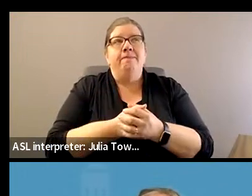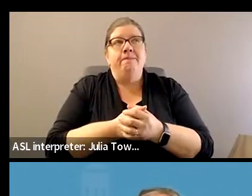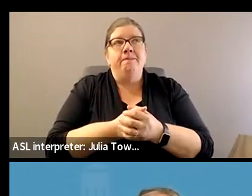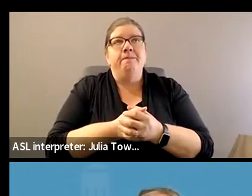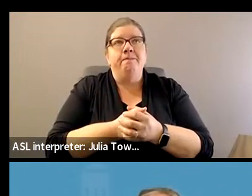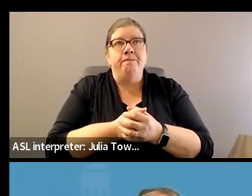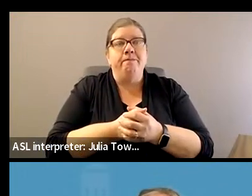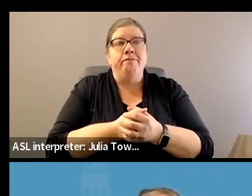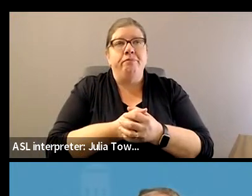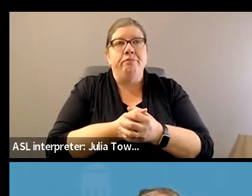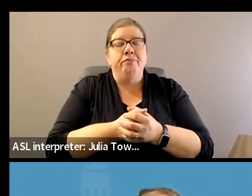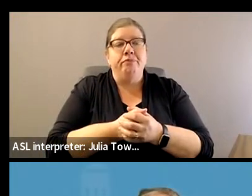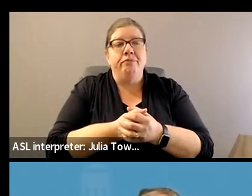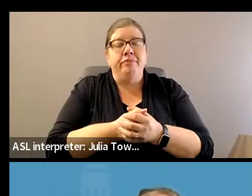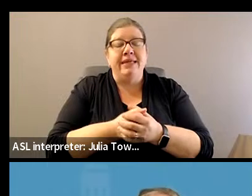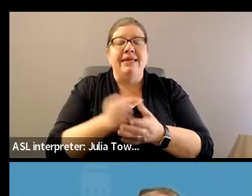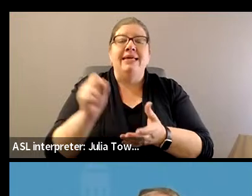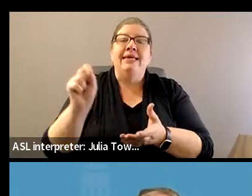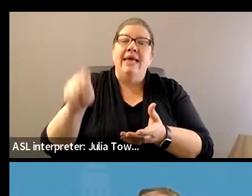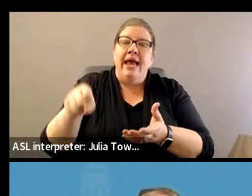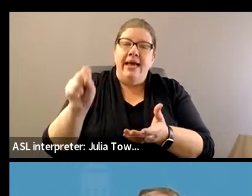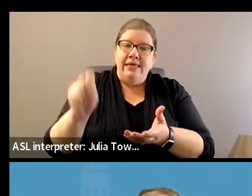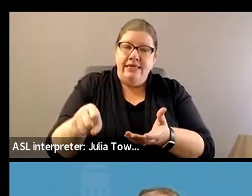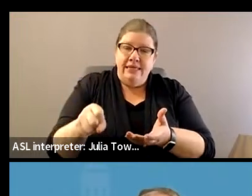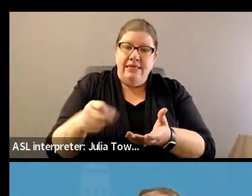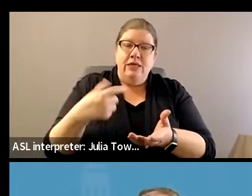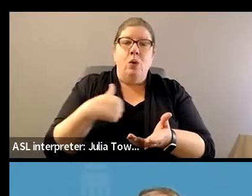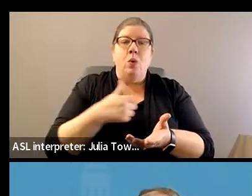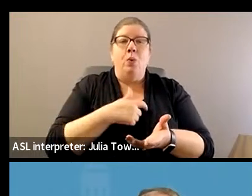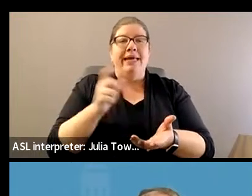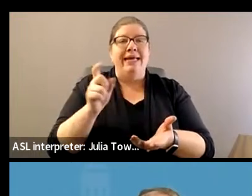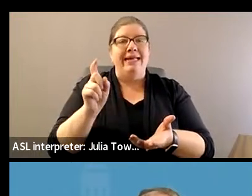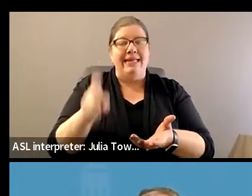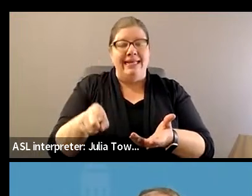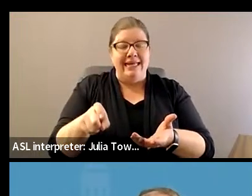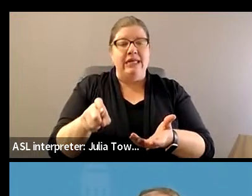that, yes, we need to,